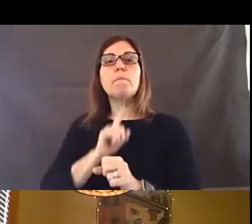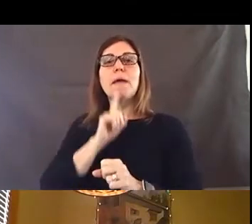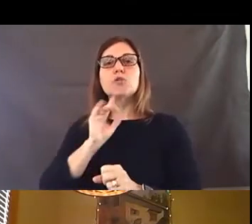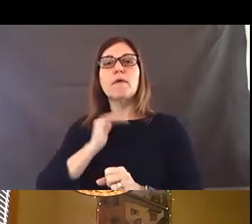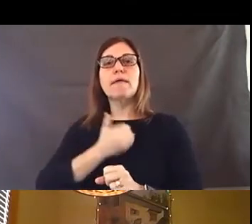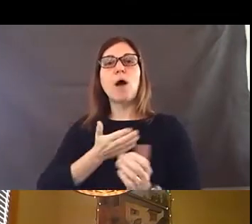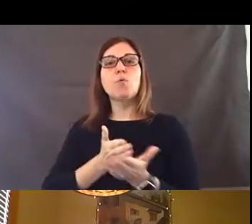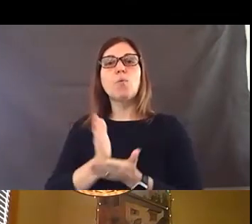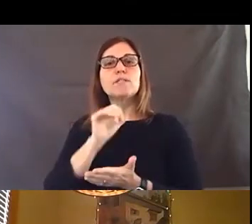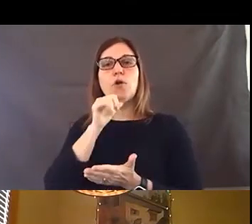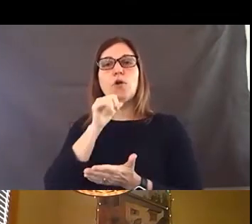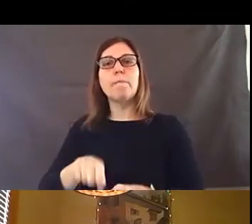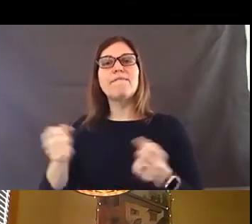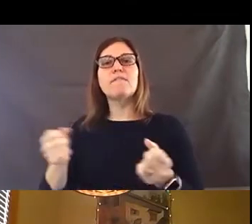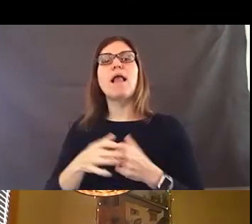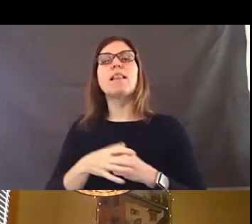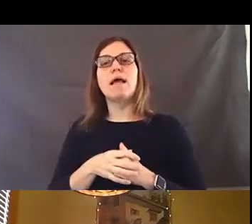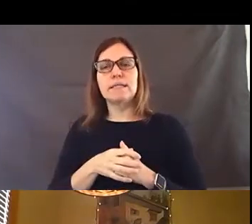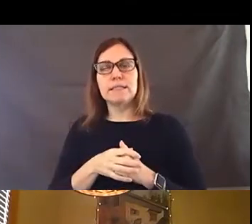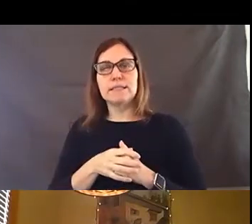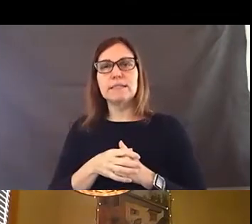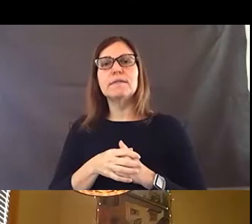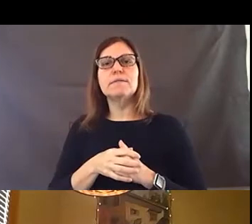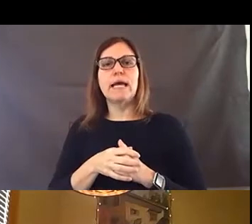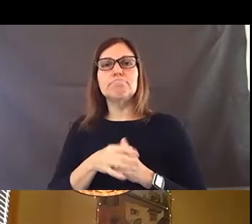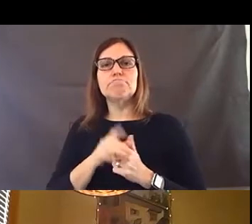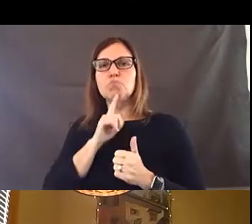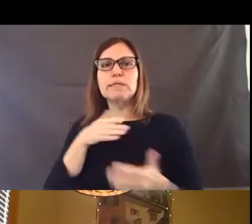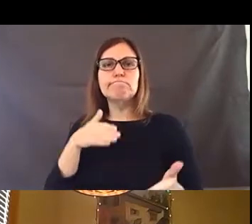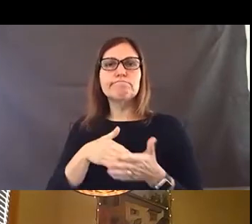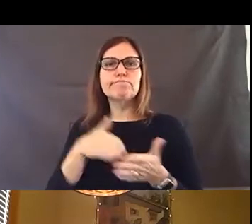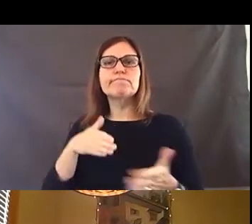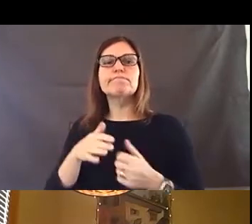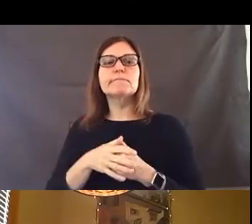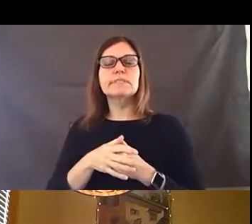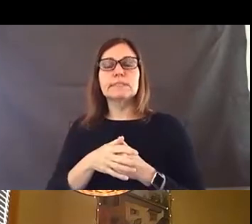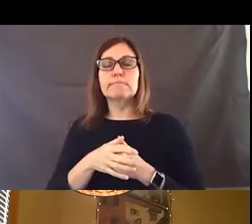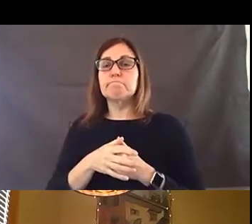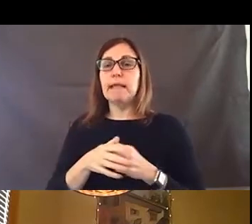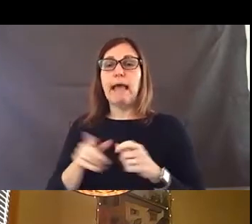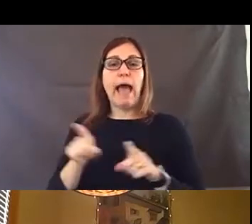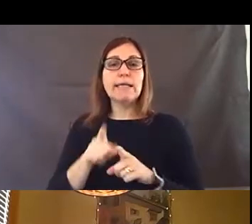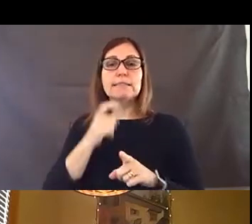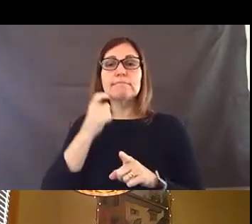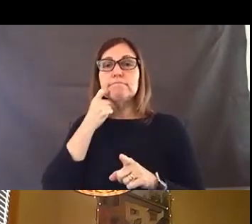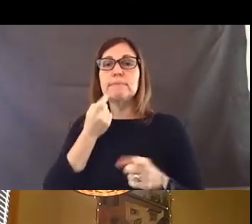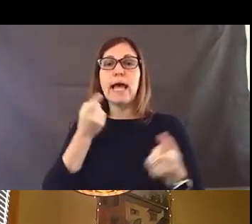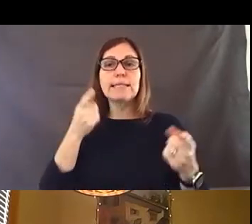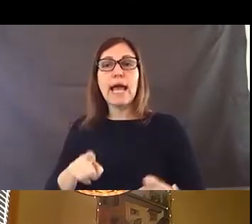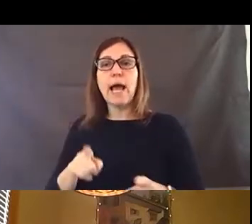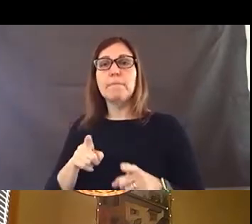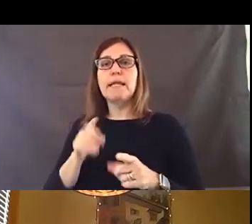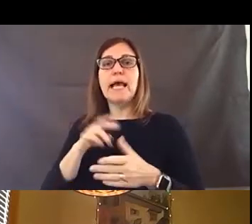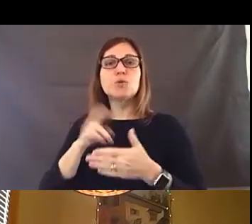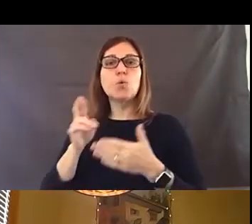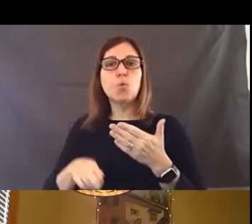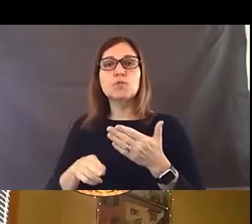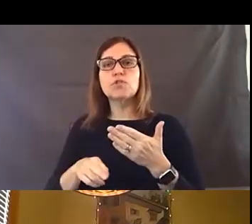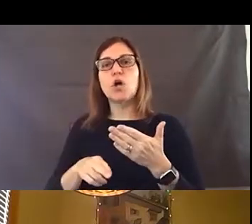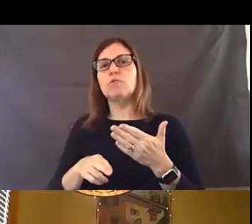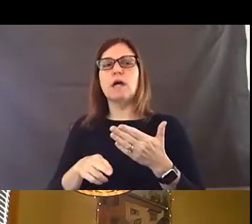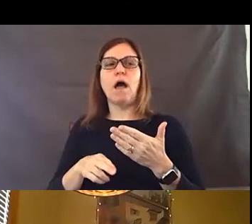being violated and encroached upon, as it has been as a result of colonization,